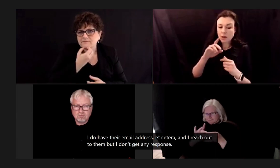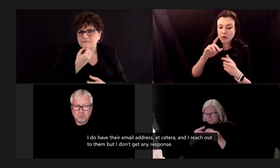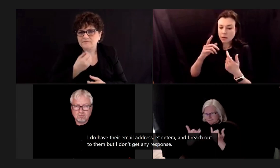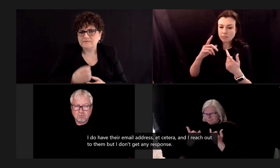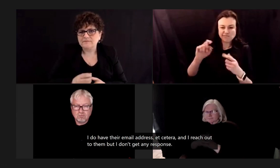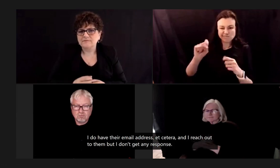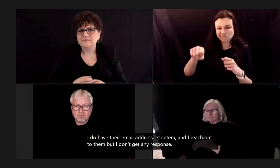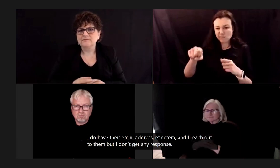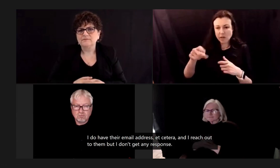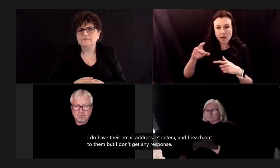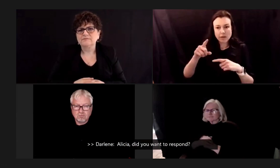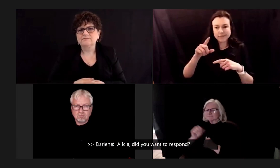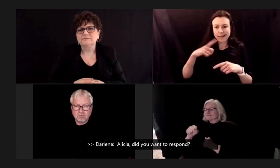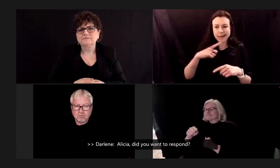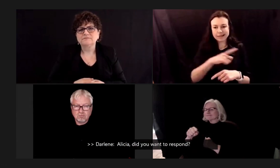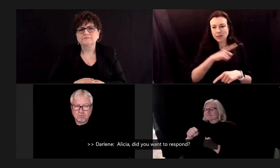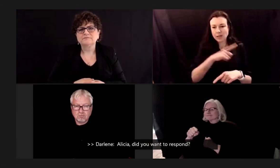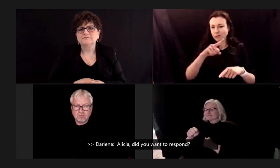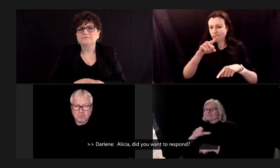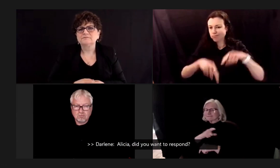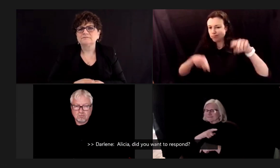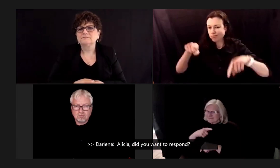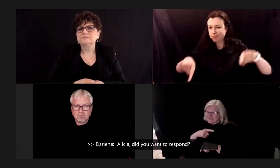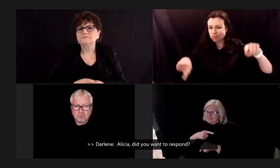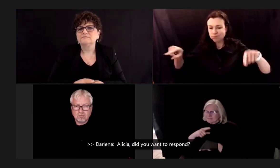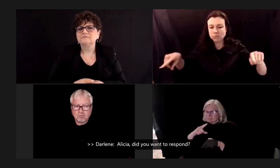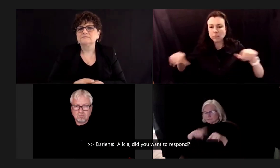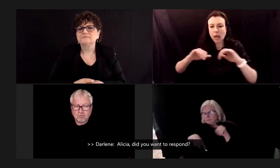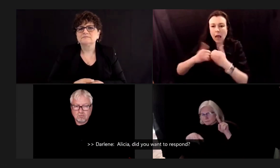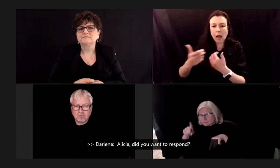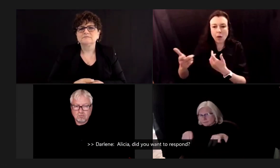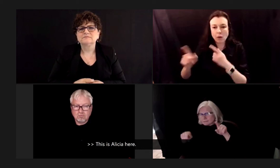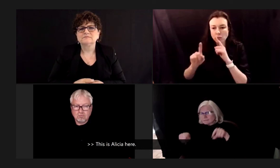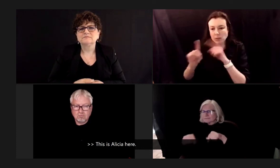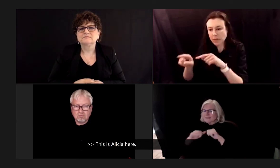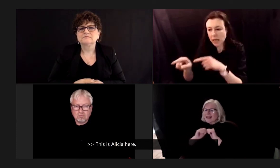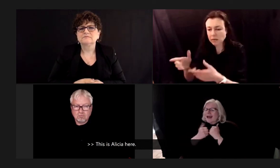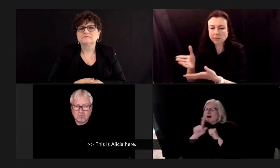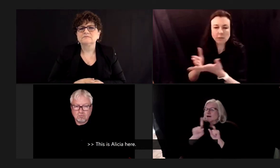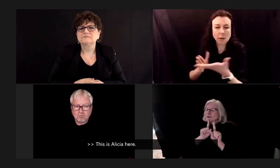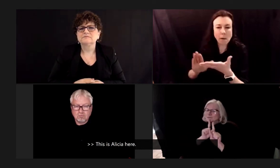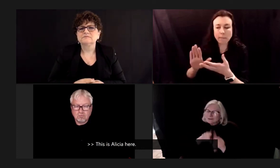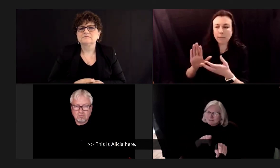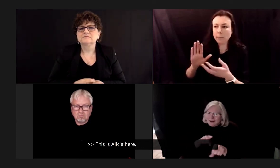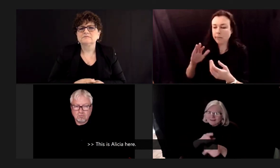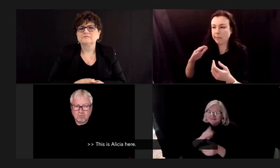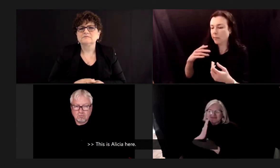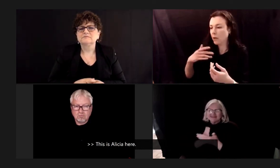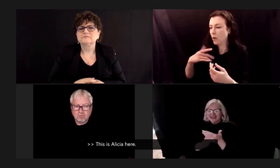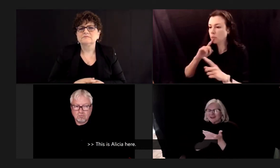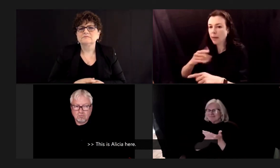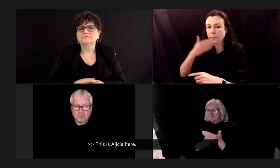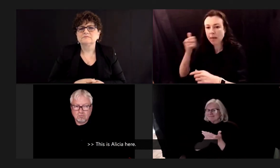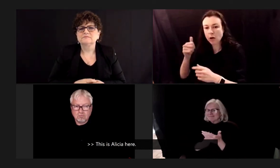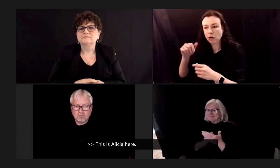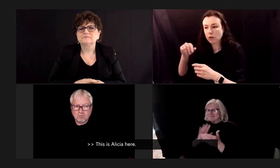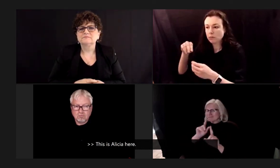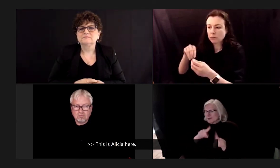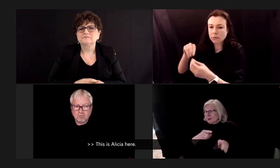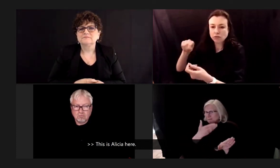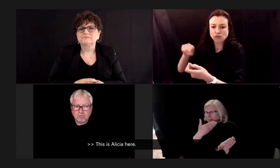This is Alicia here. Yes, the legislature responds in different